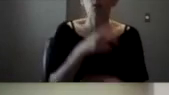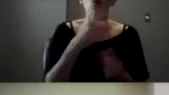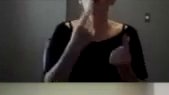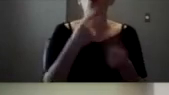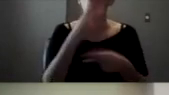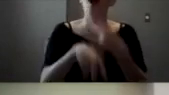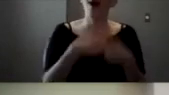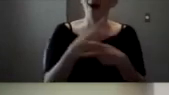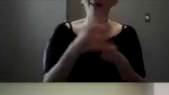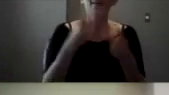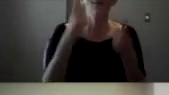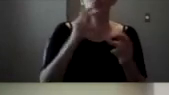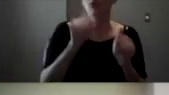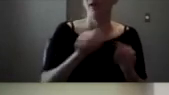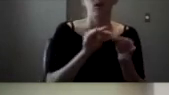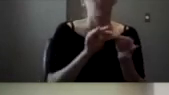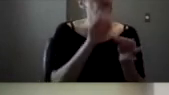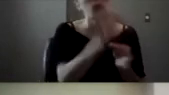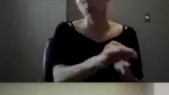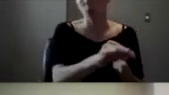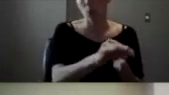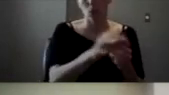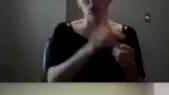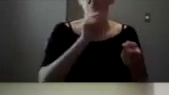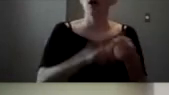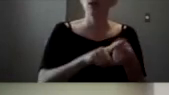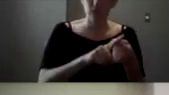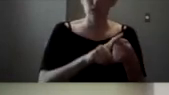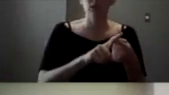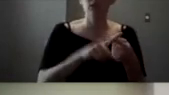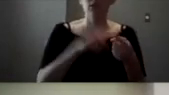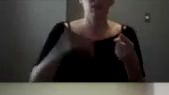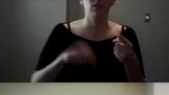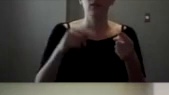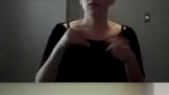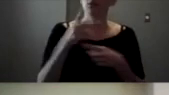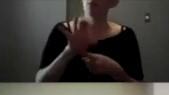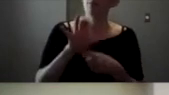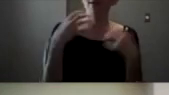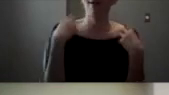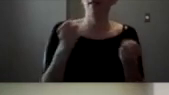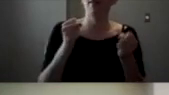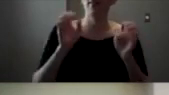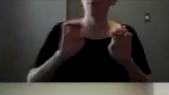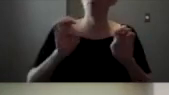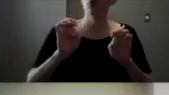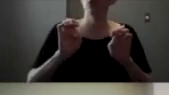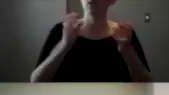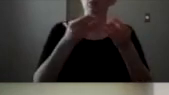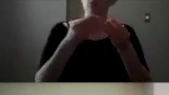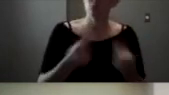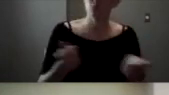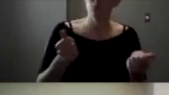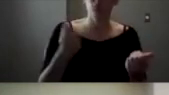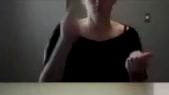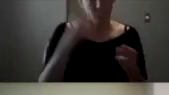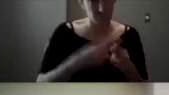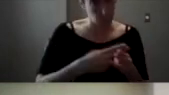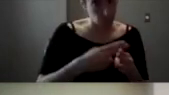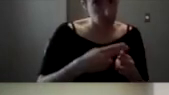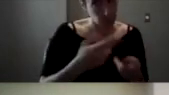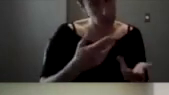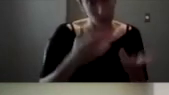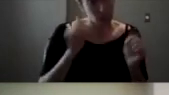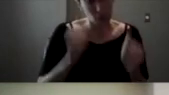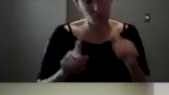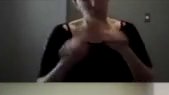postponed until the time that the public health emergency is at least over with temporarily, because it could come back certainly.